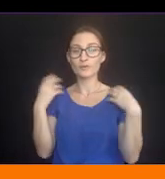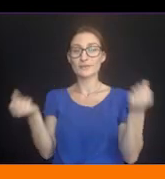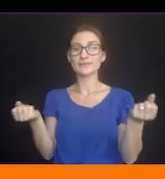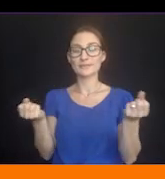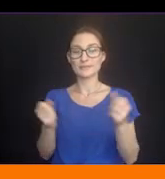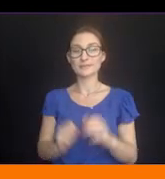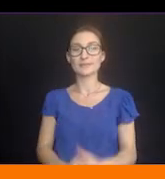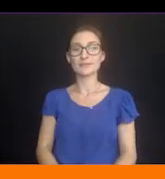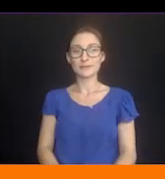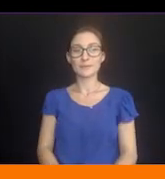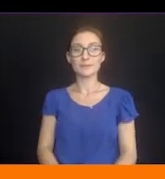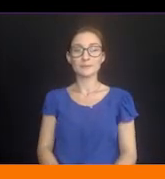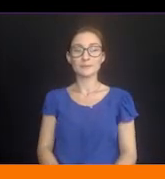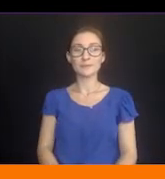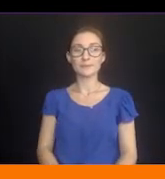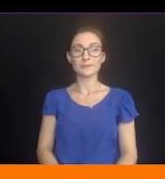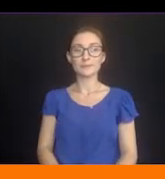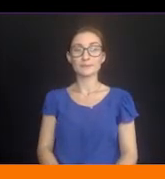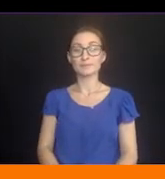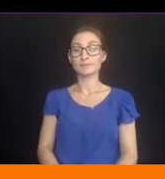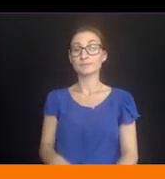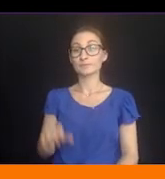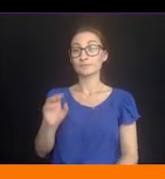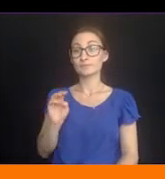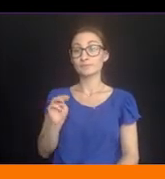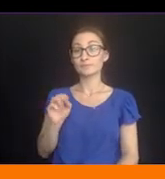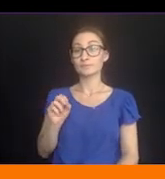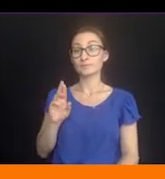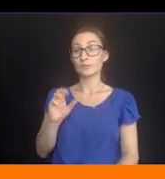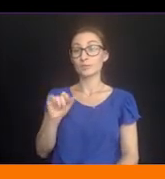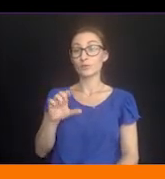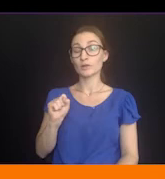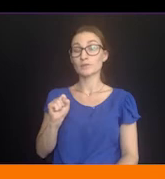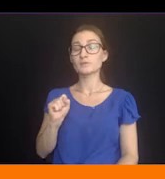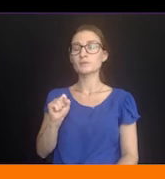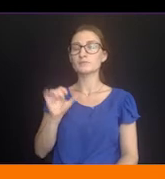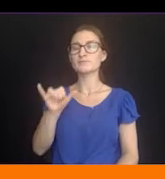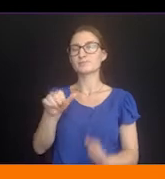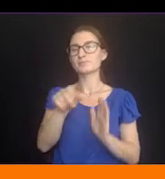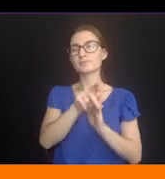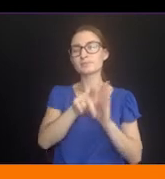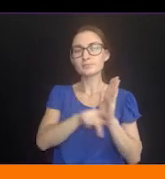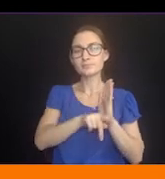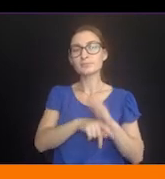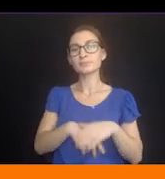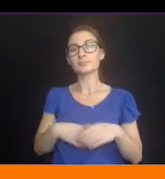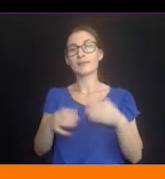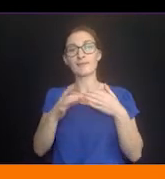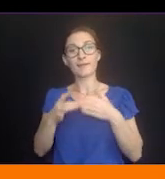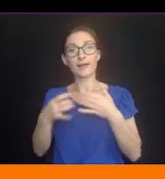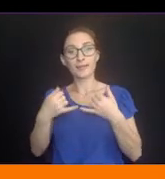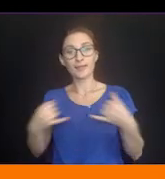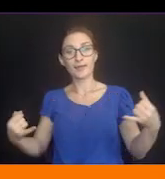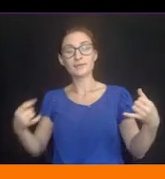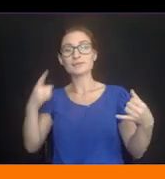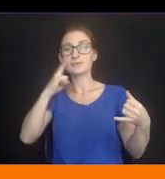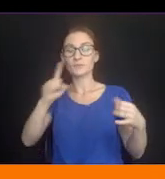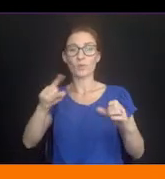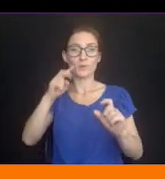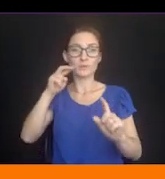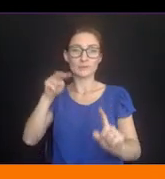Very importantly, in terms of moral wellness, moral wellness are